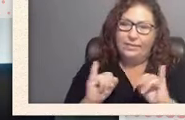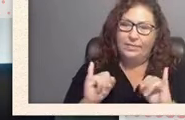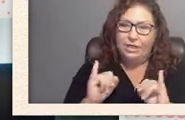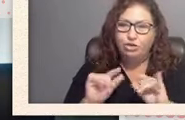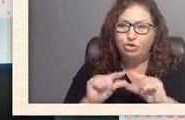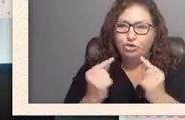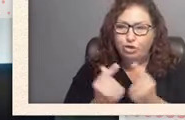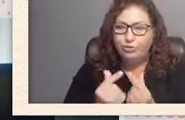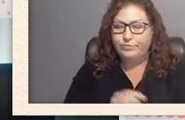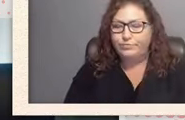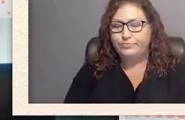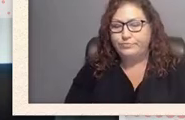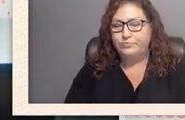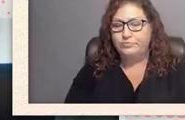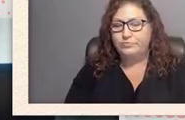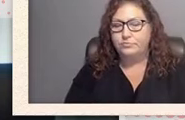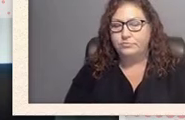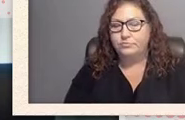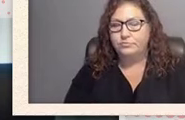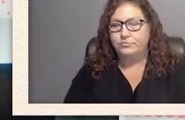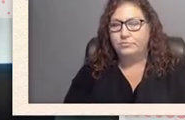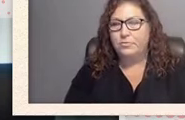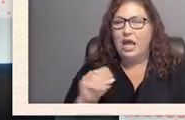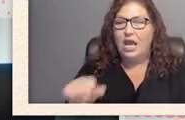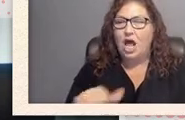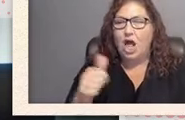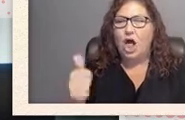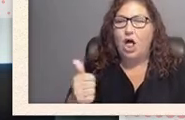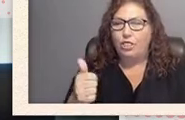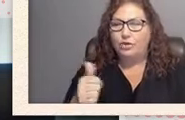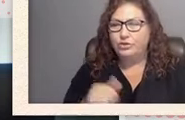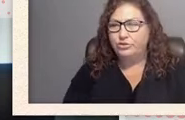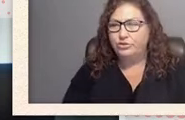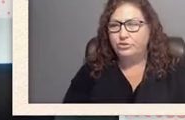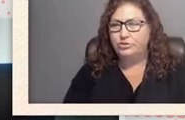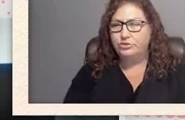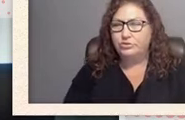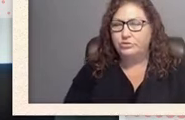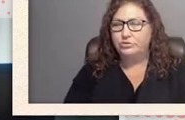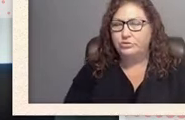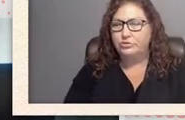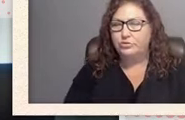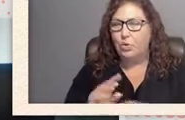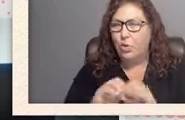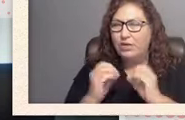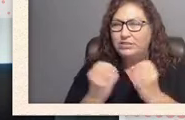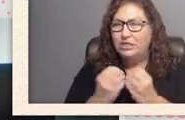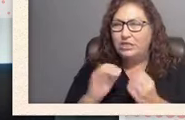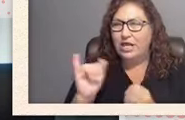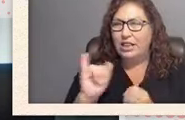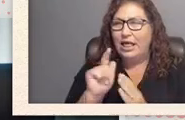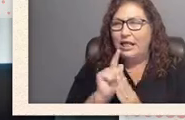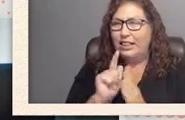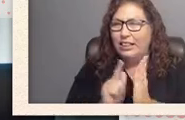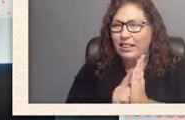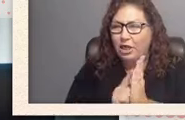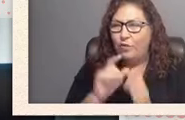DIG, and other civil rights organizations such as Legal Women Voters.